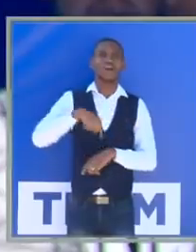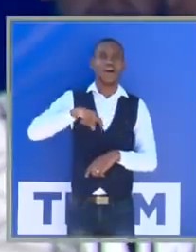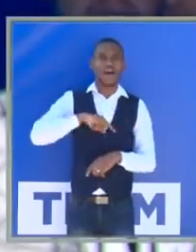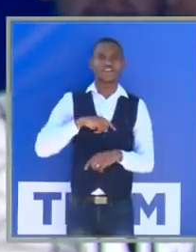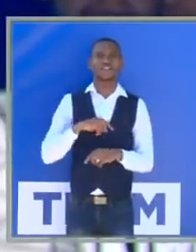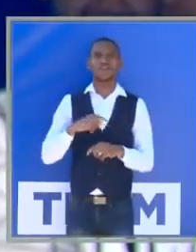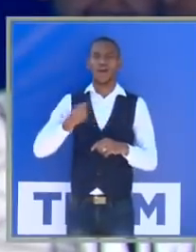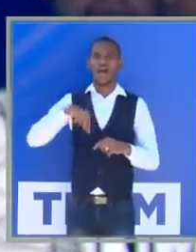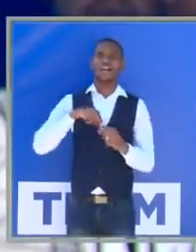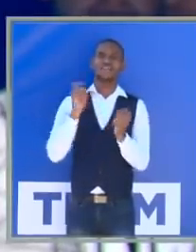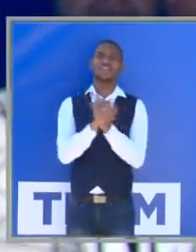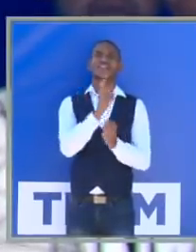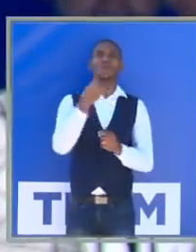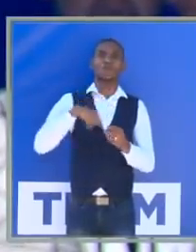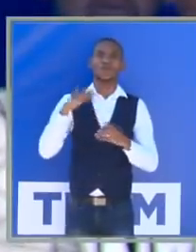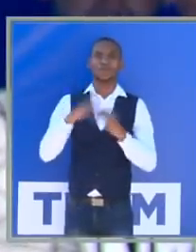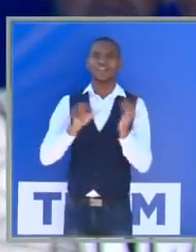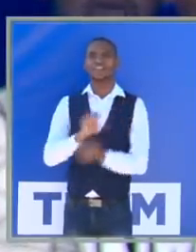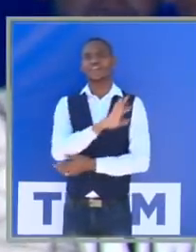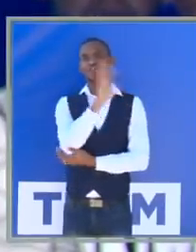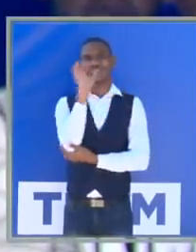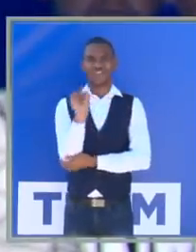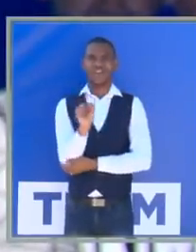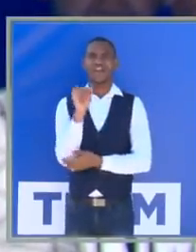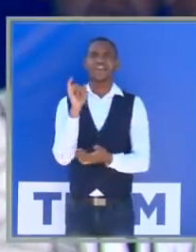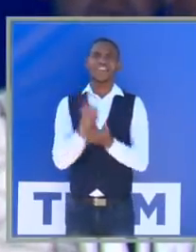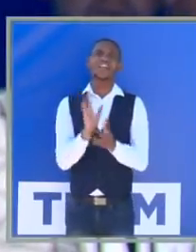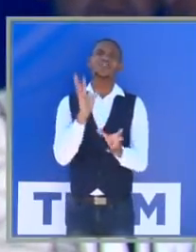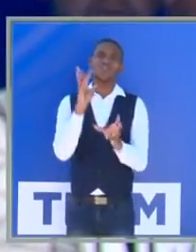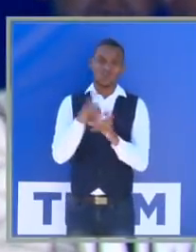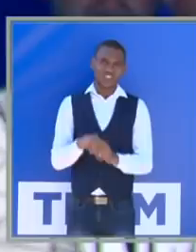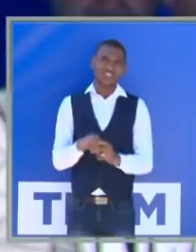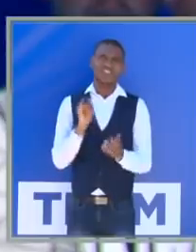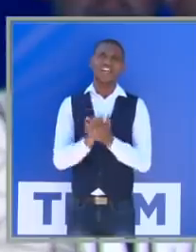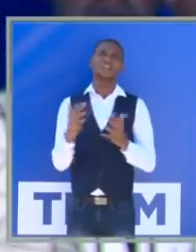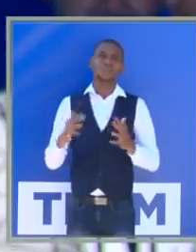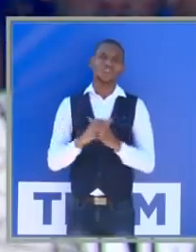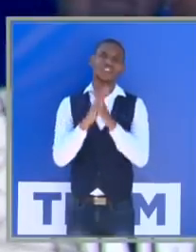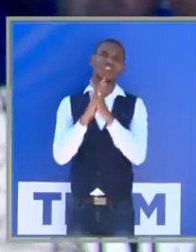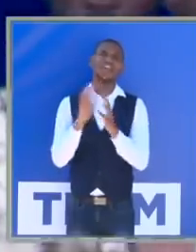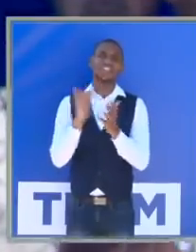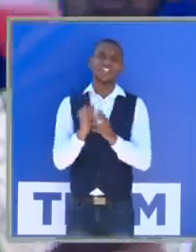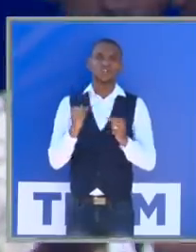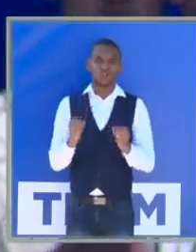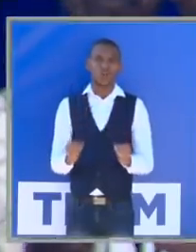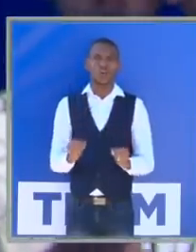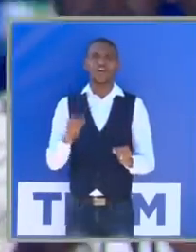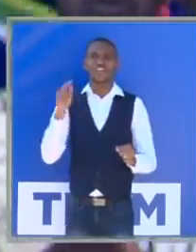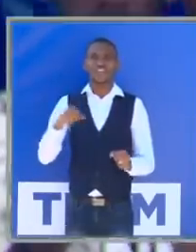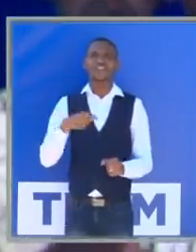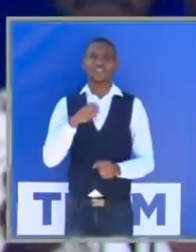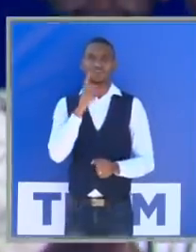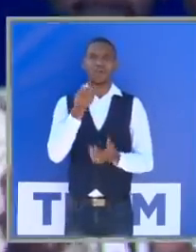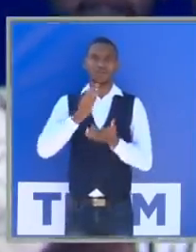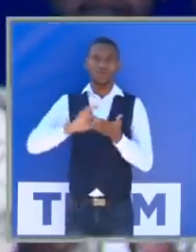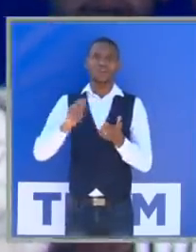versus them. We will build a South Africa that is inclusive, that is united, that is strong. This is my contract